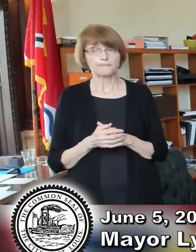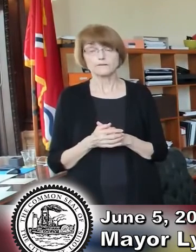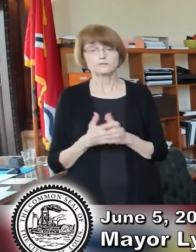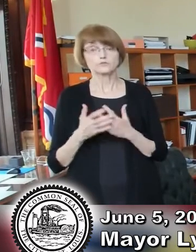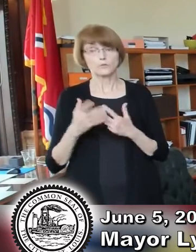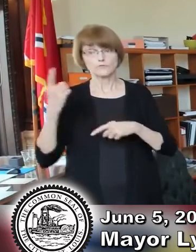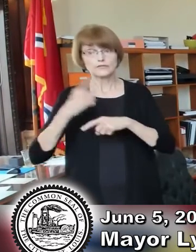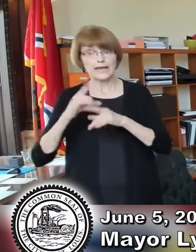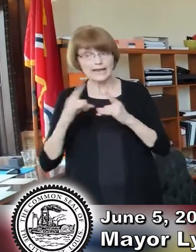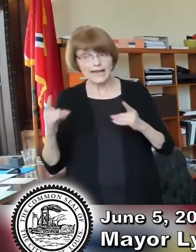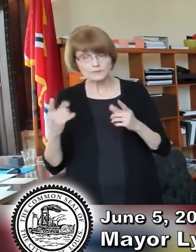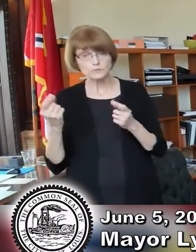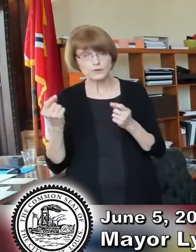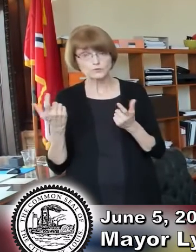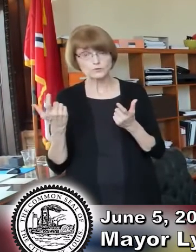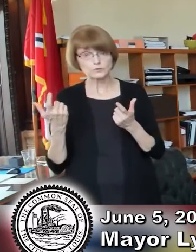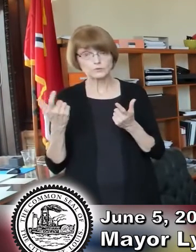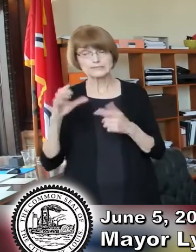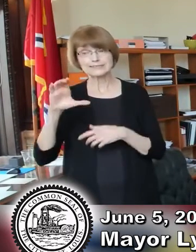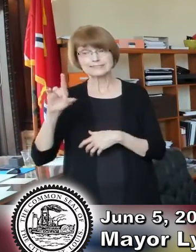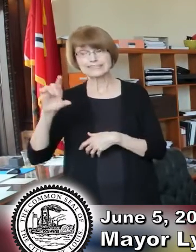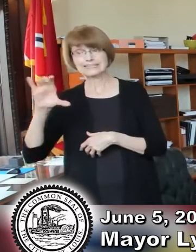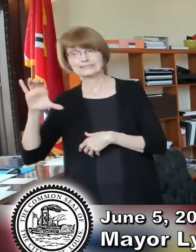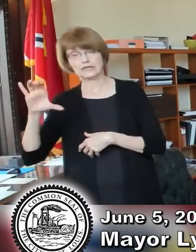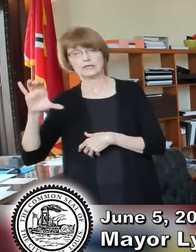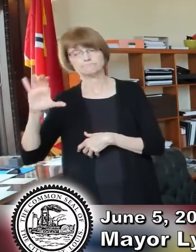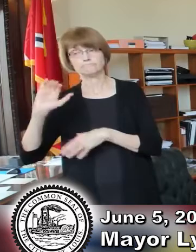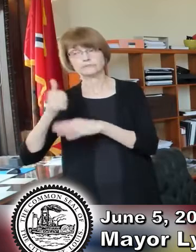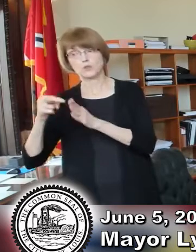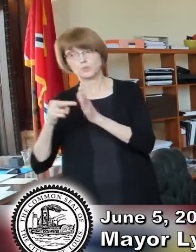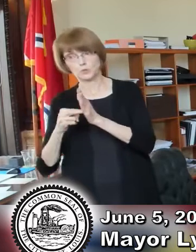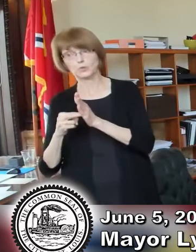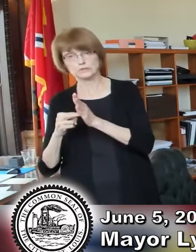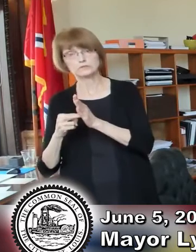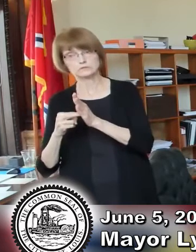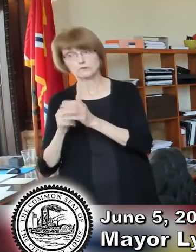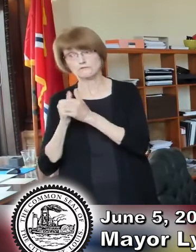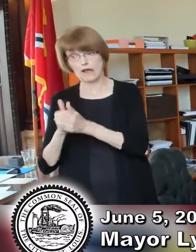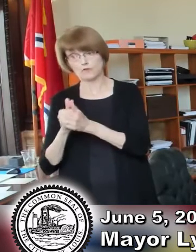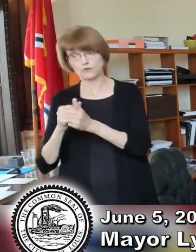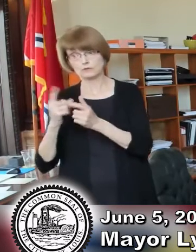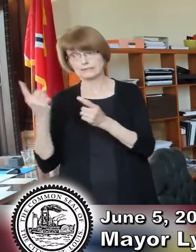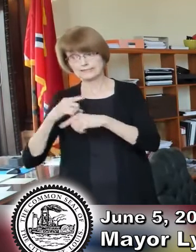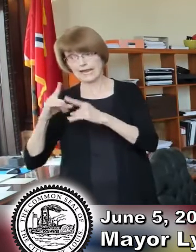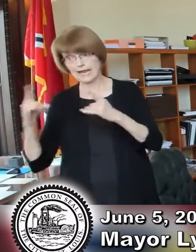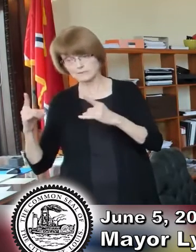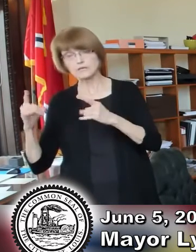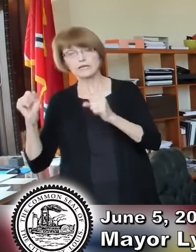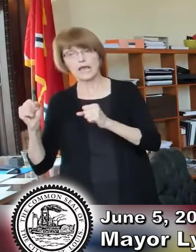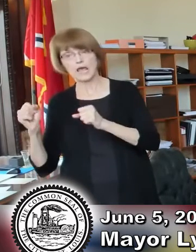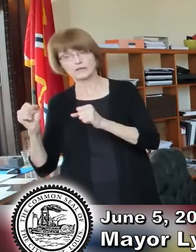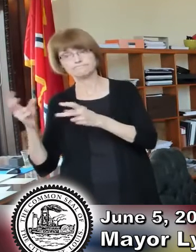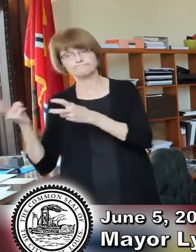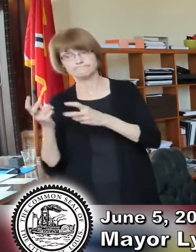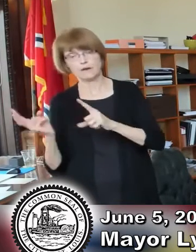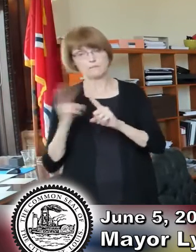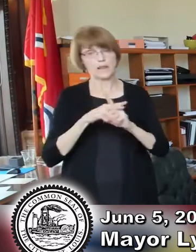done in day camps being called for by the CDC, I think will apply to schools as well. So for example, I spoke with